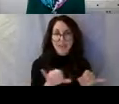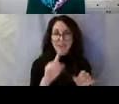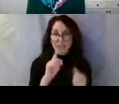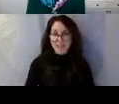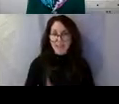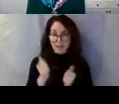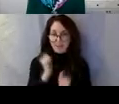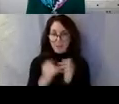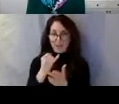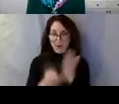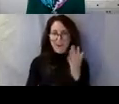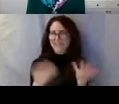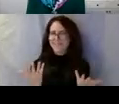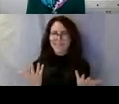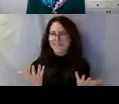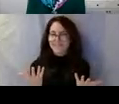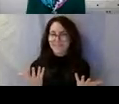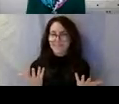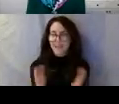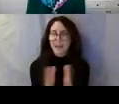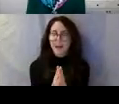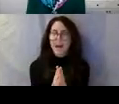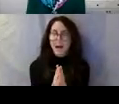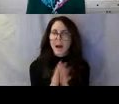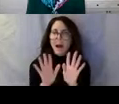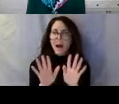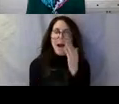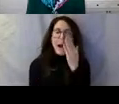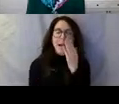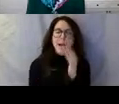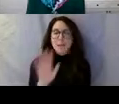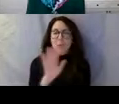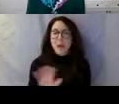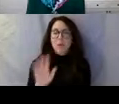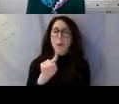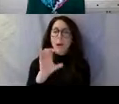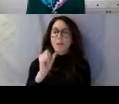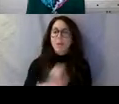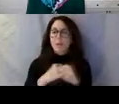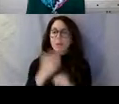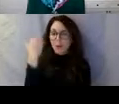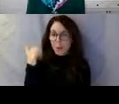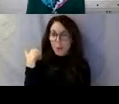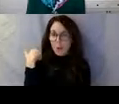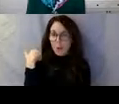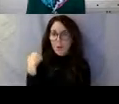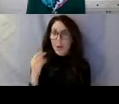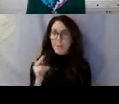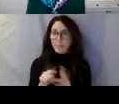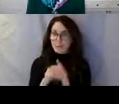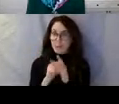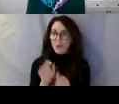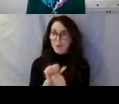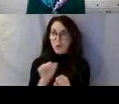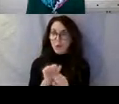And like, just to say that like, it's about 100 years ago that everyone else started working a 5-day week,